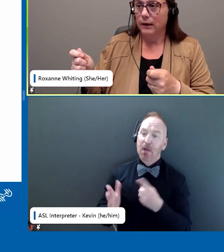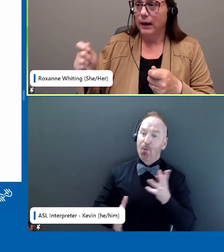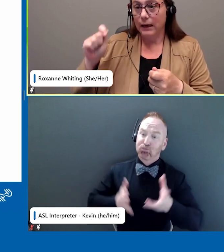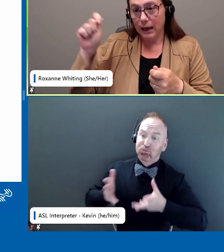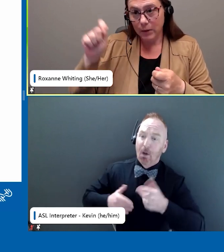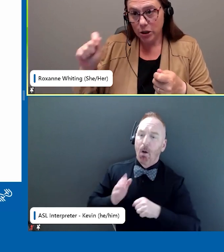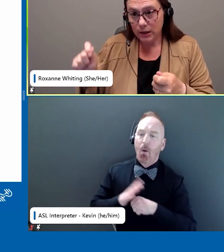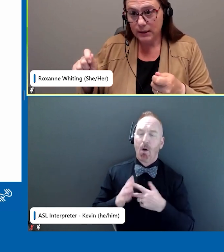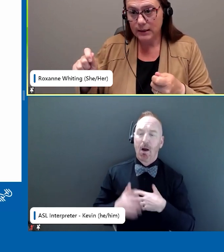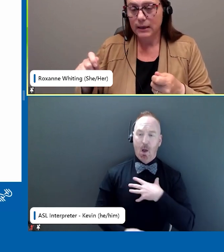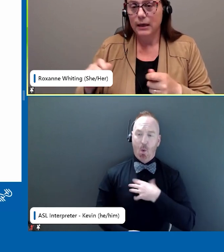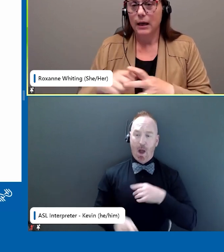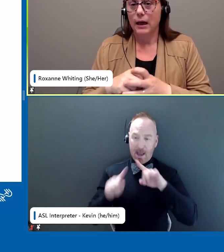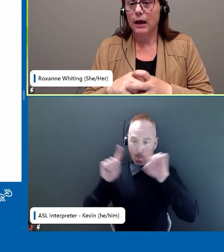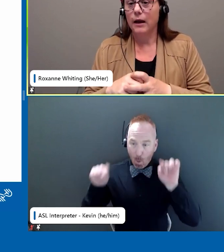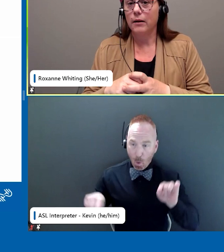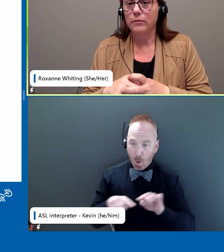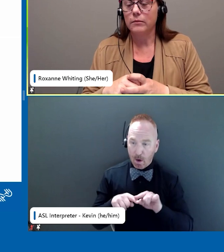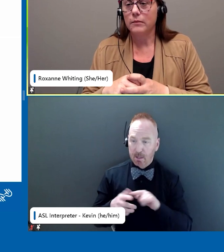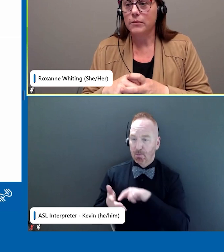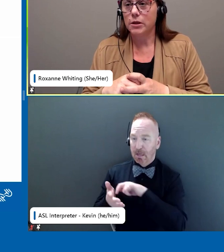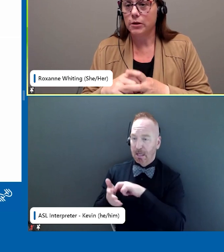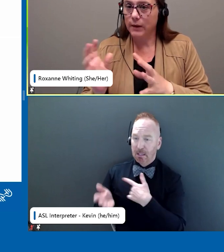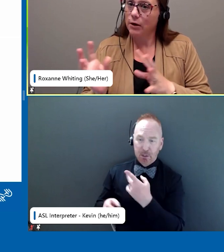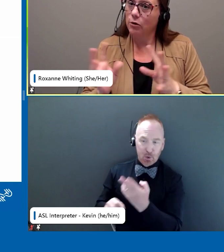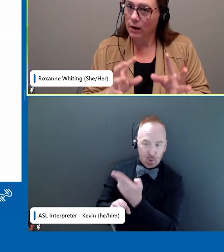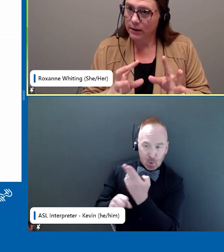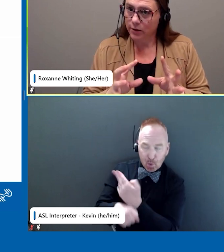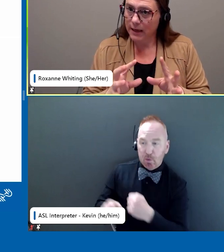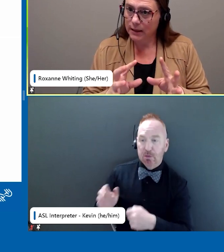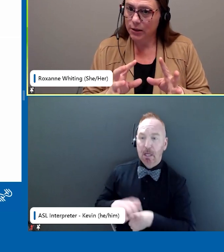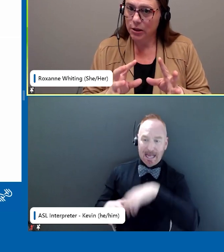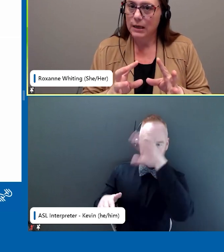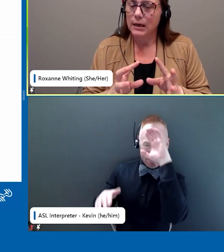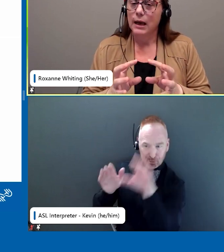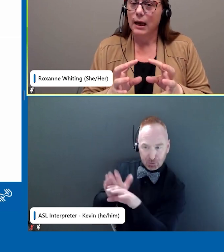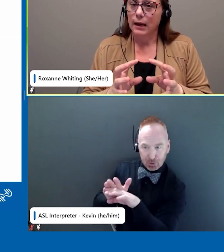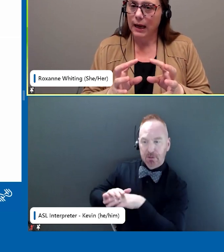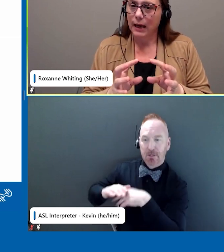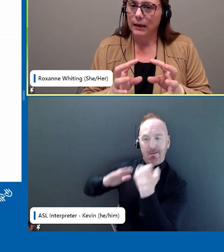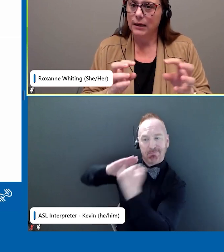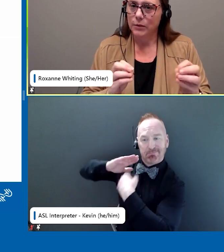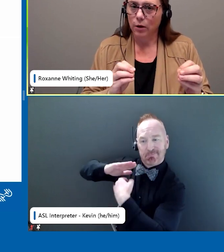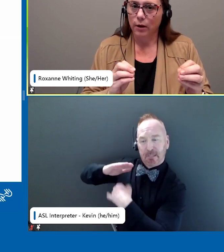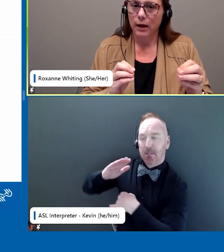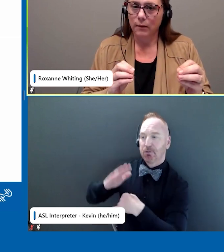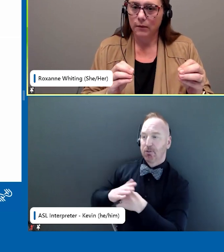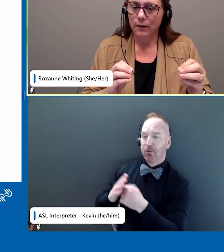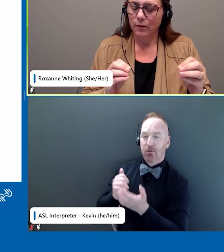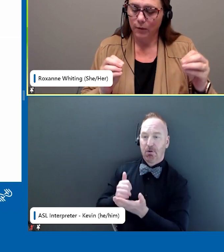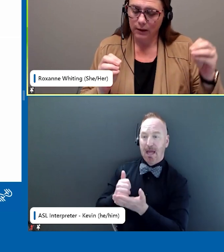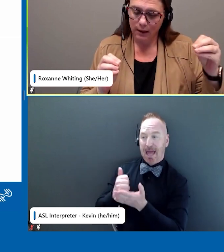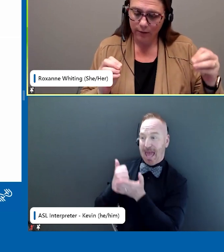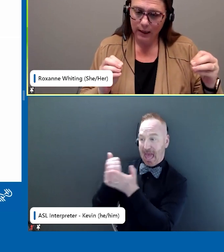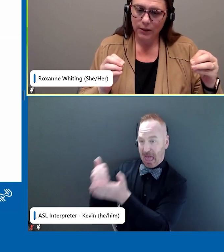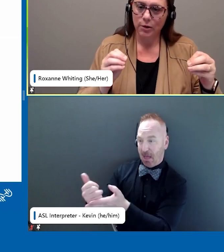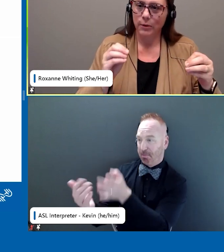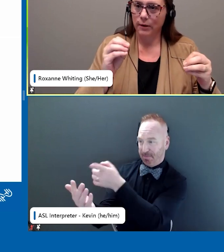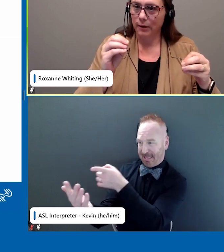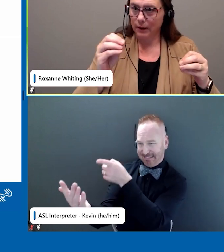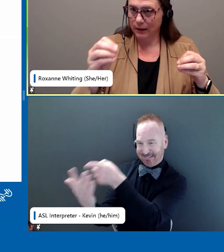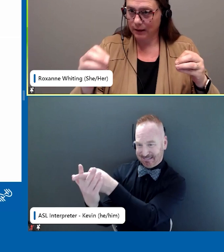whiteboard and images to get across their message. And again, it's working with the